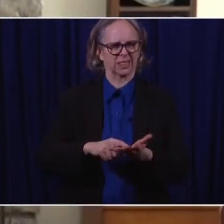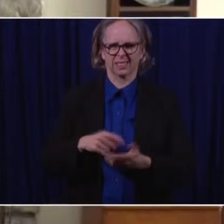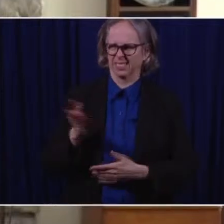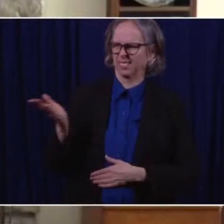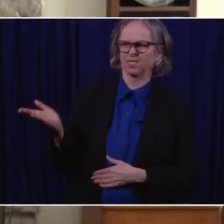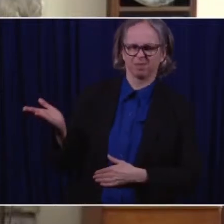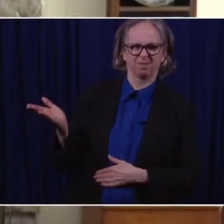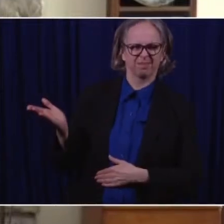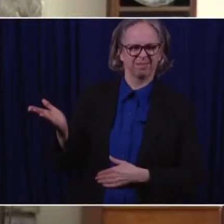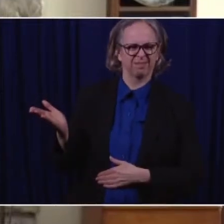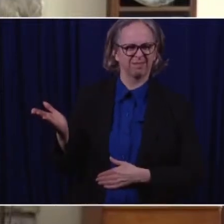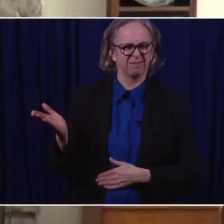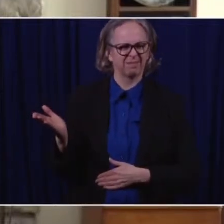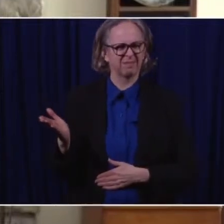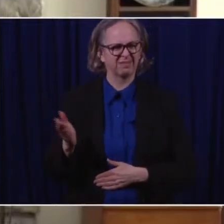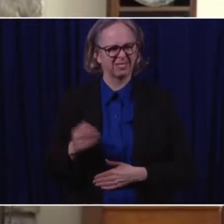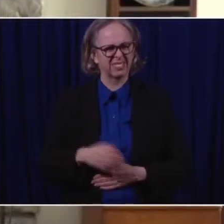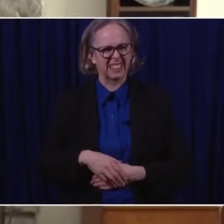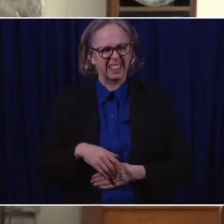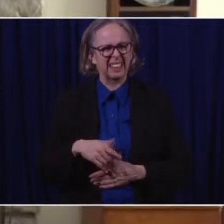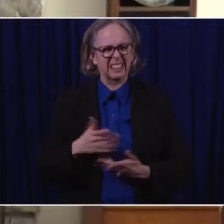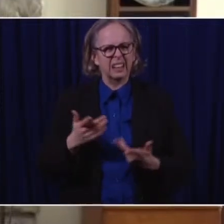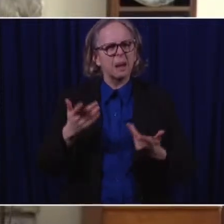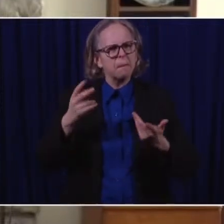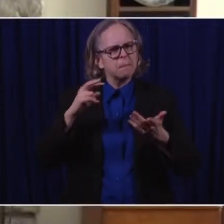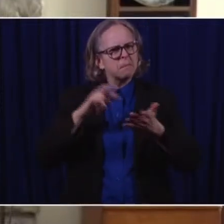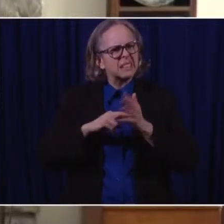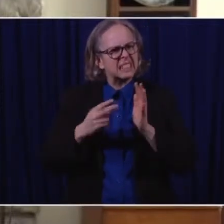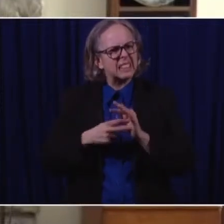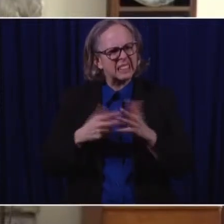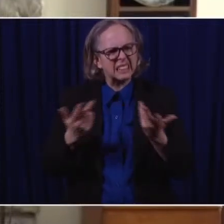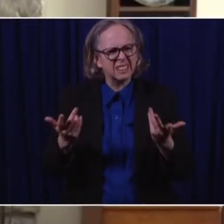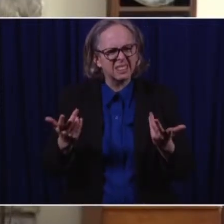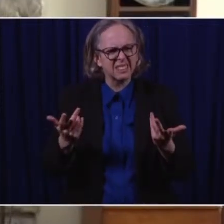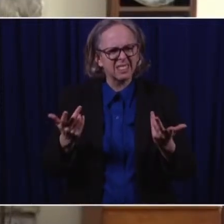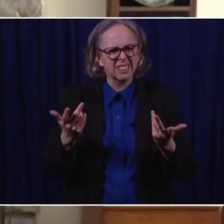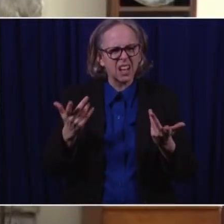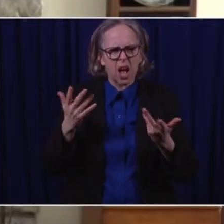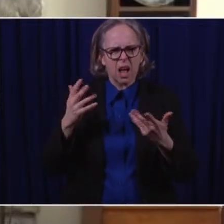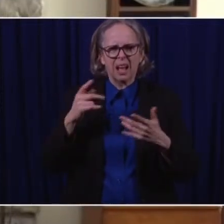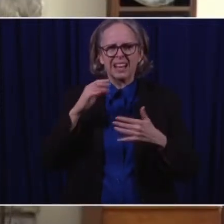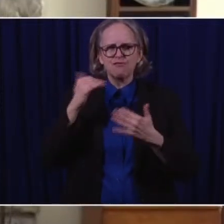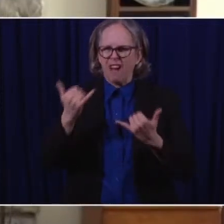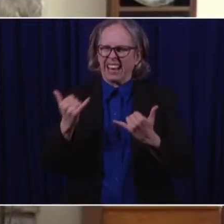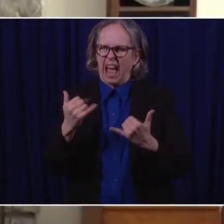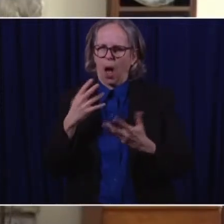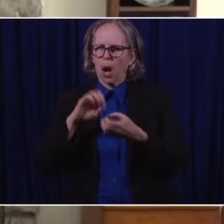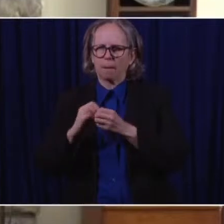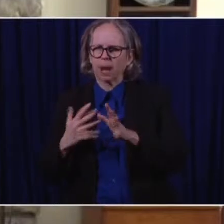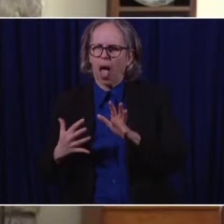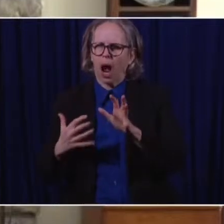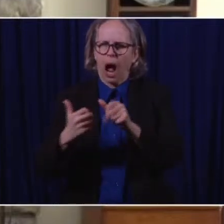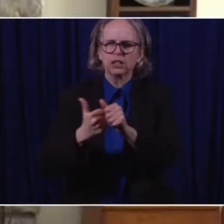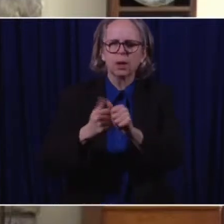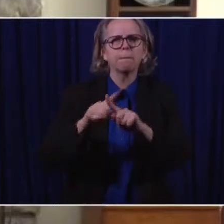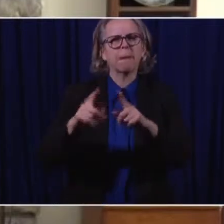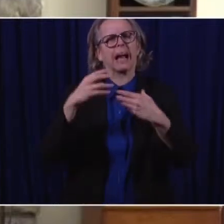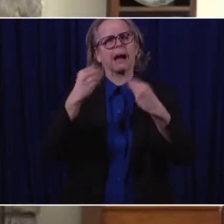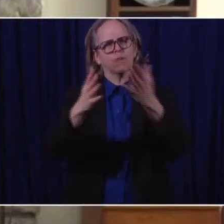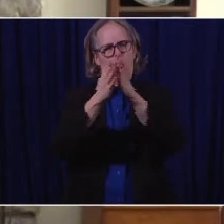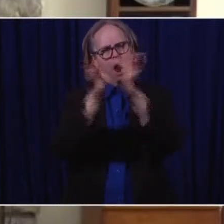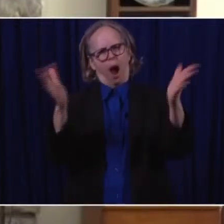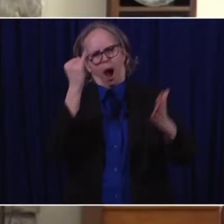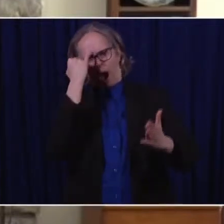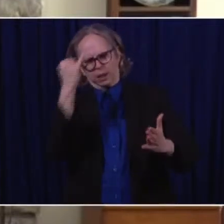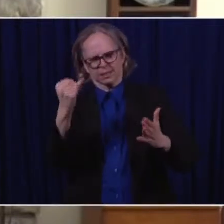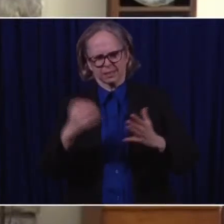still incomplete, so we don't have the full numbers yet. But even if you go out here, you see quite a